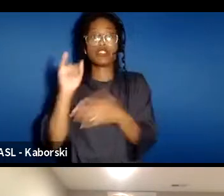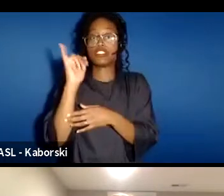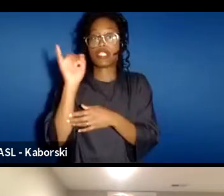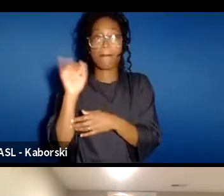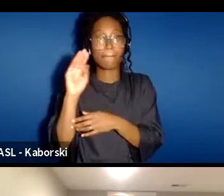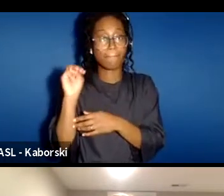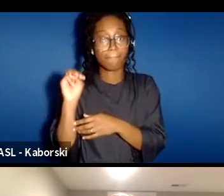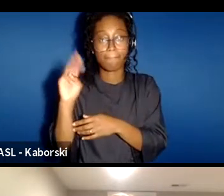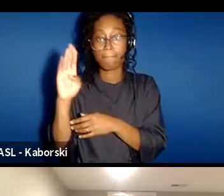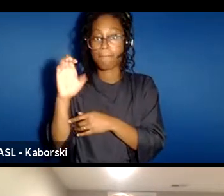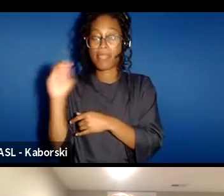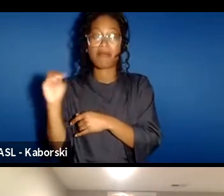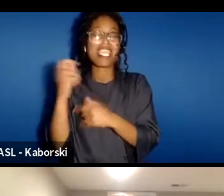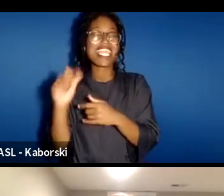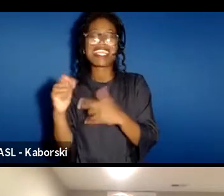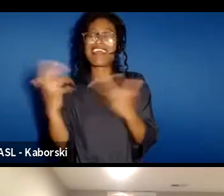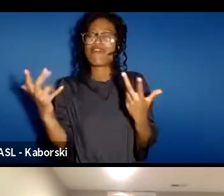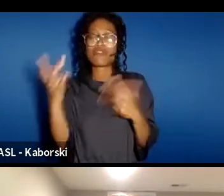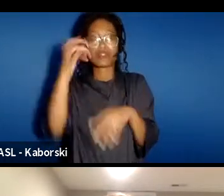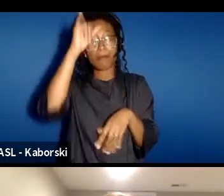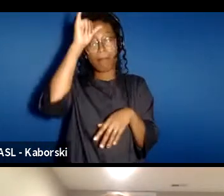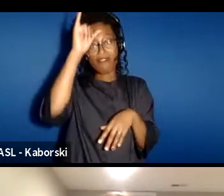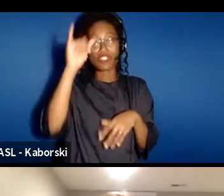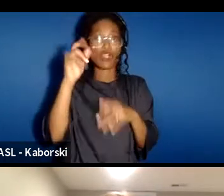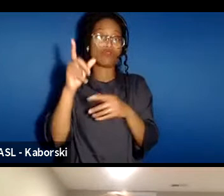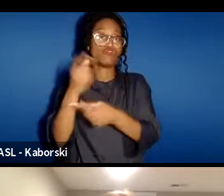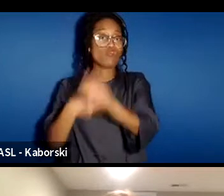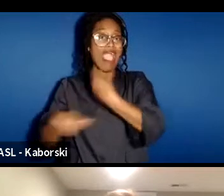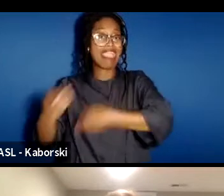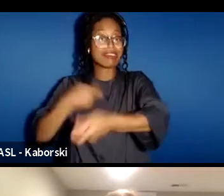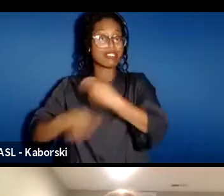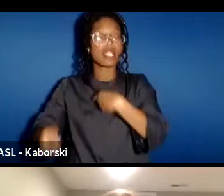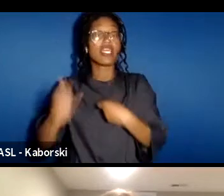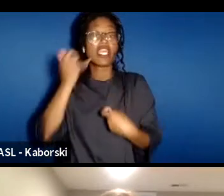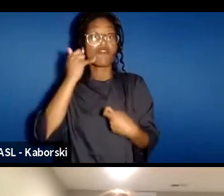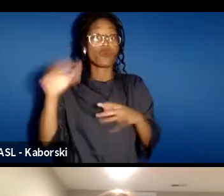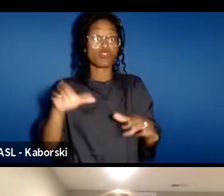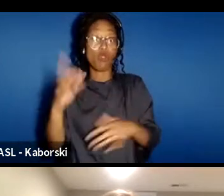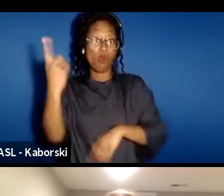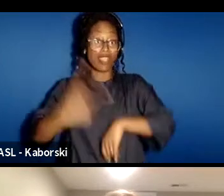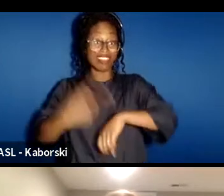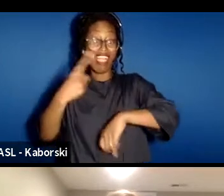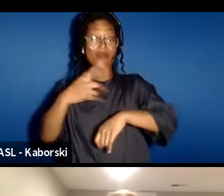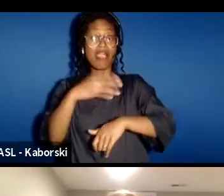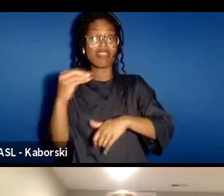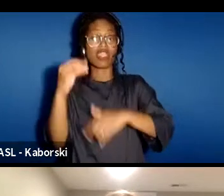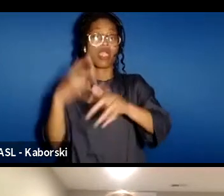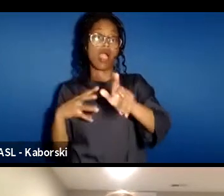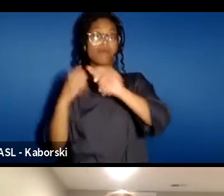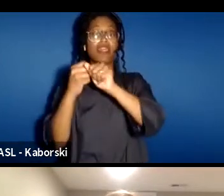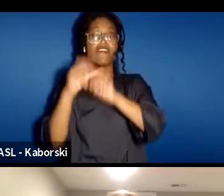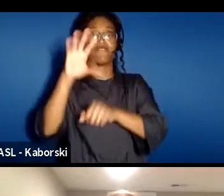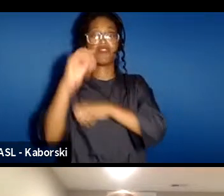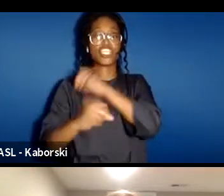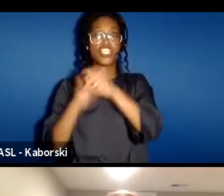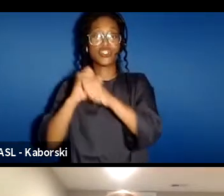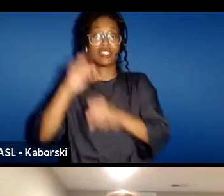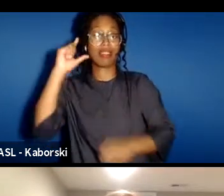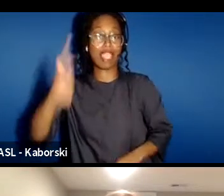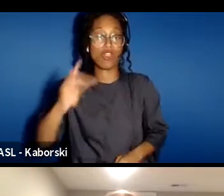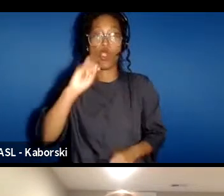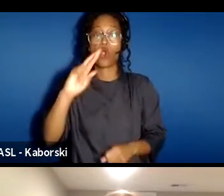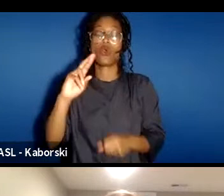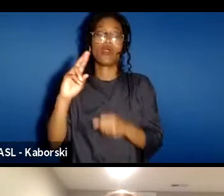any of this Buffalo Trace, like any of these things, like you want to do it one time and then update it like 50 years from now, or come out